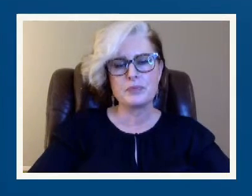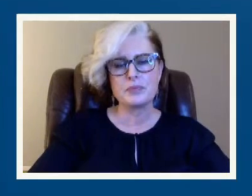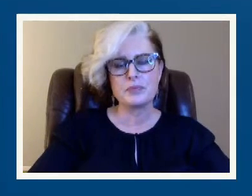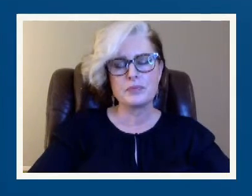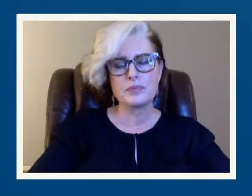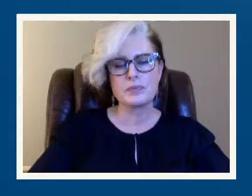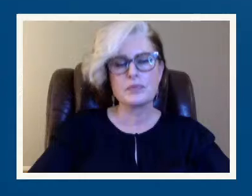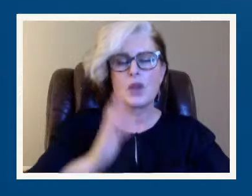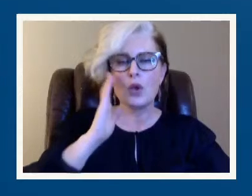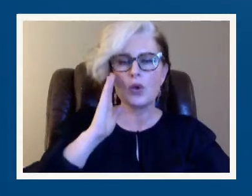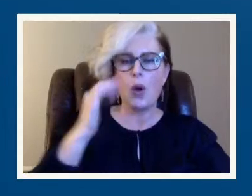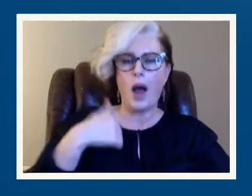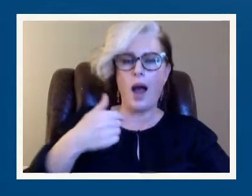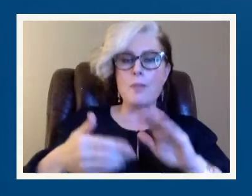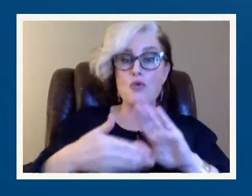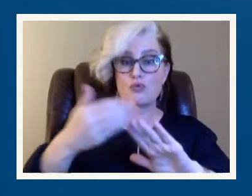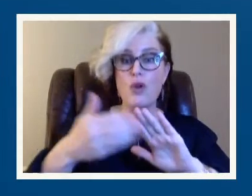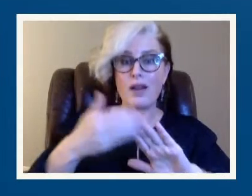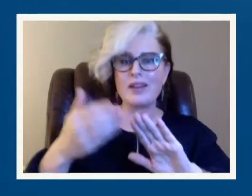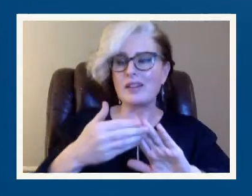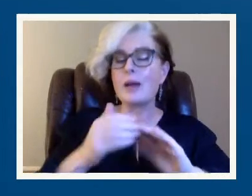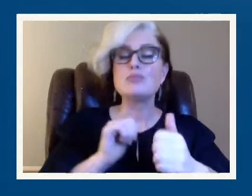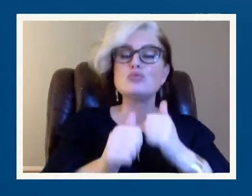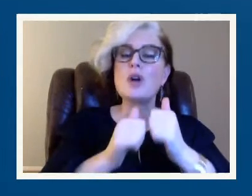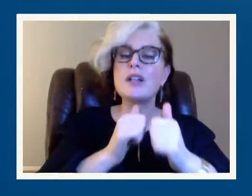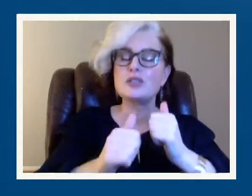You know, I'm running to serve Pennsylvania.